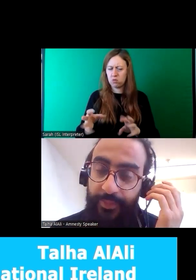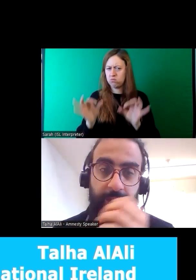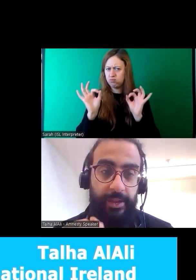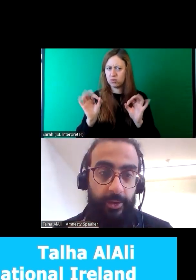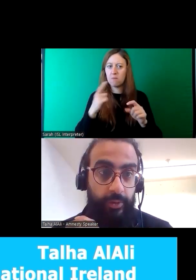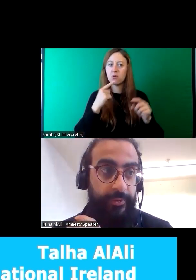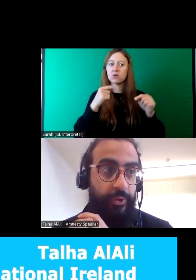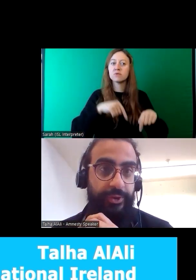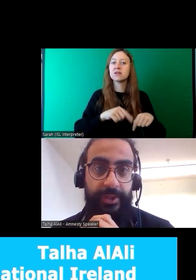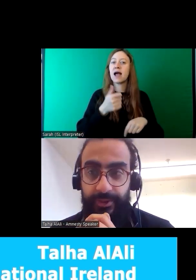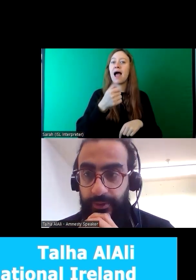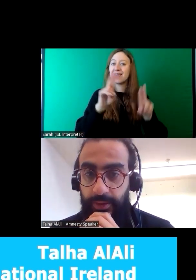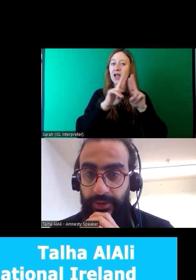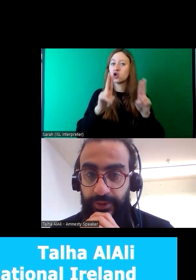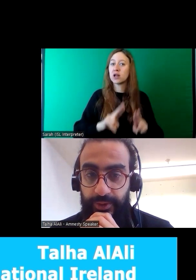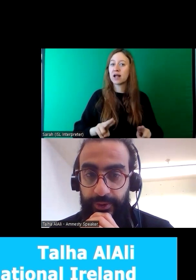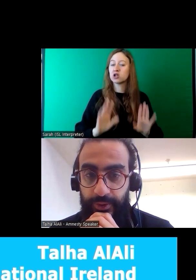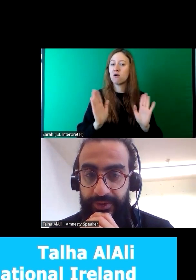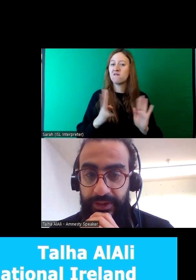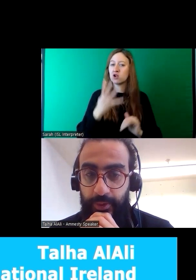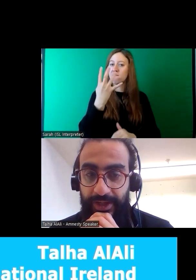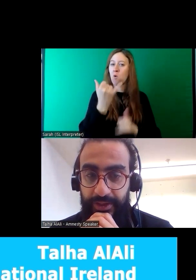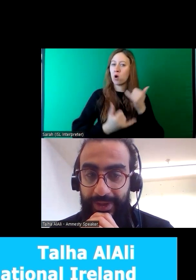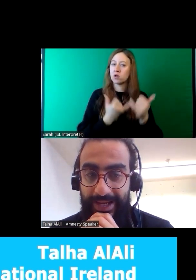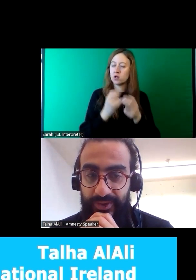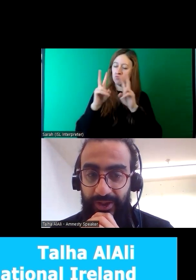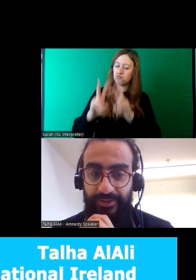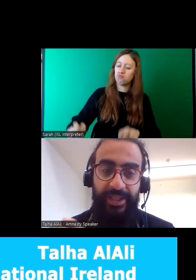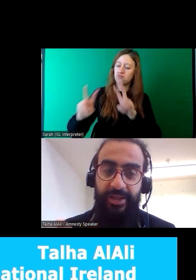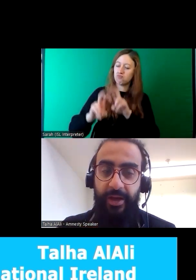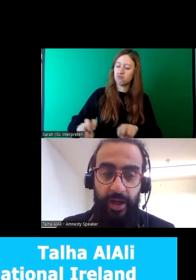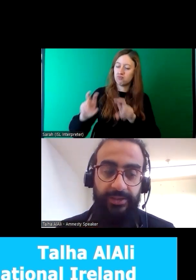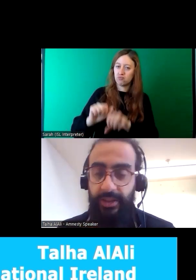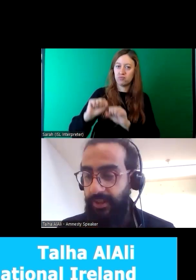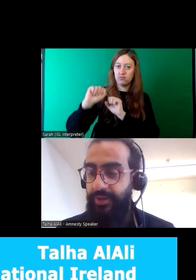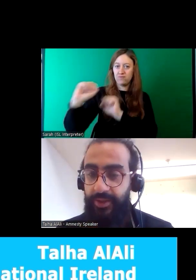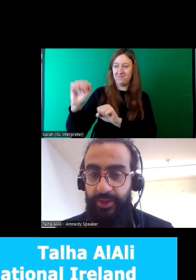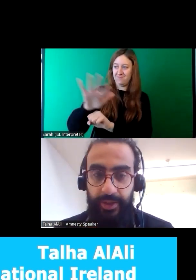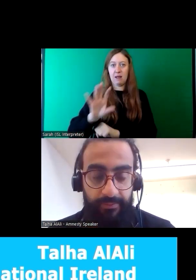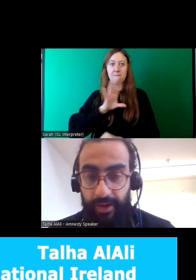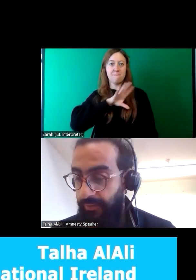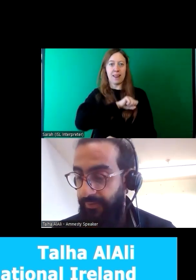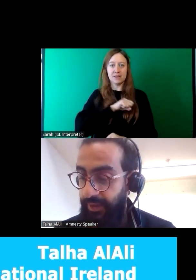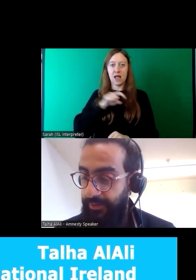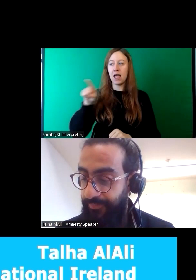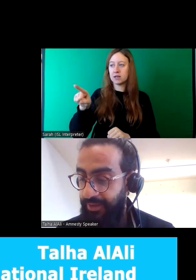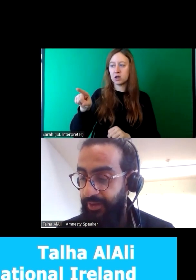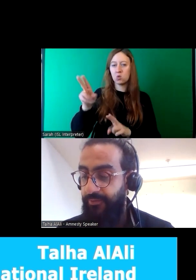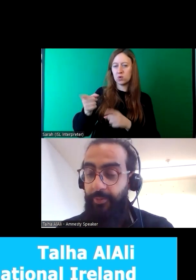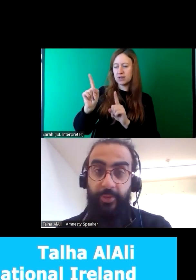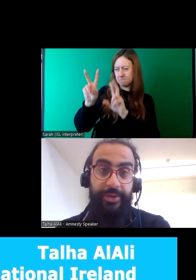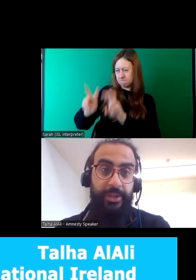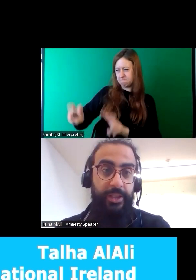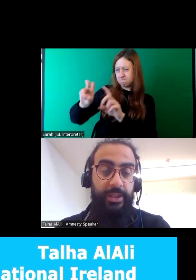spent over 4 years doing research on the situation in Palestine, taking the context and the history of the conflict. And